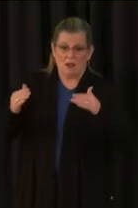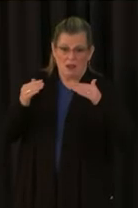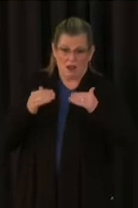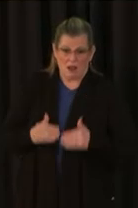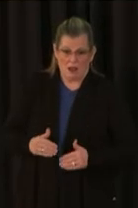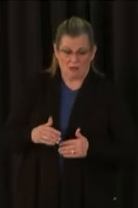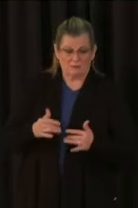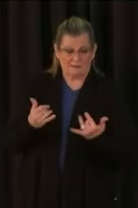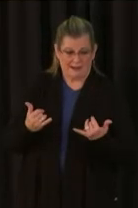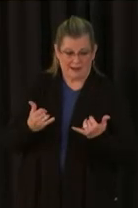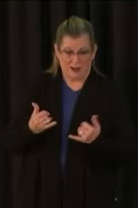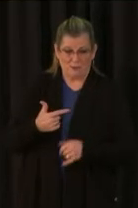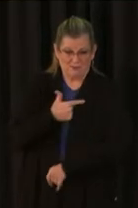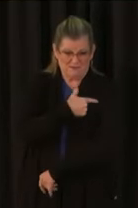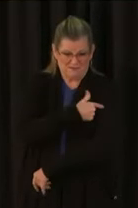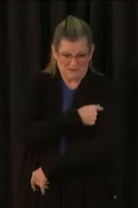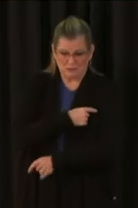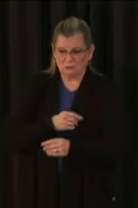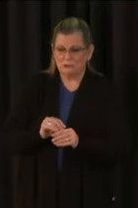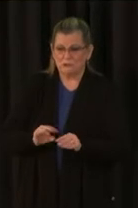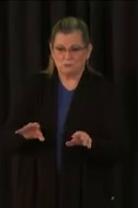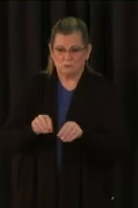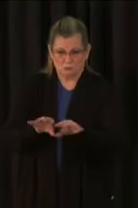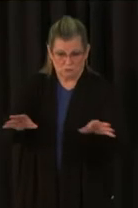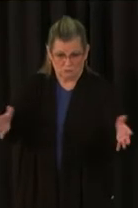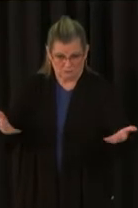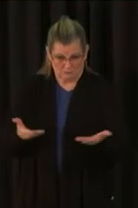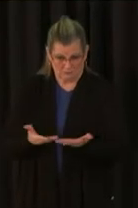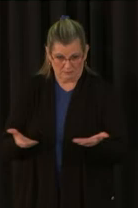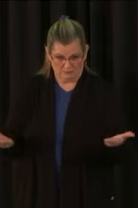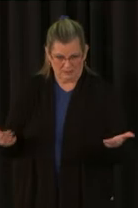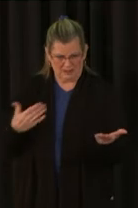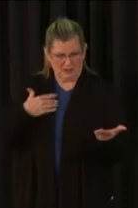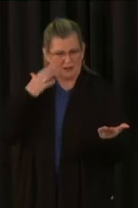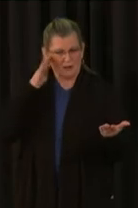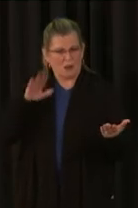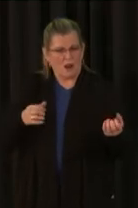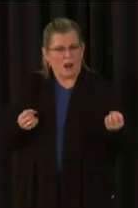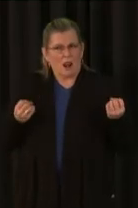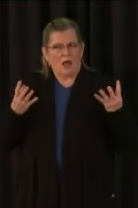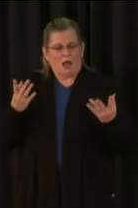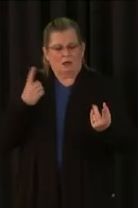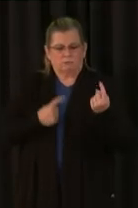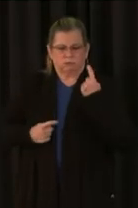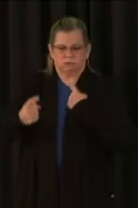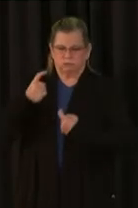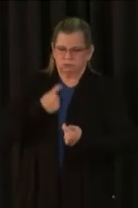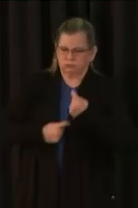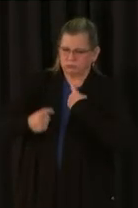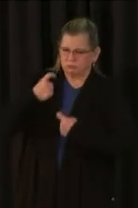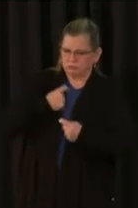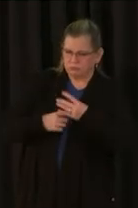vaccine distribution. I know that there are a lot of questions from workers regarding when they will